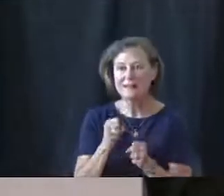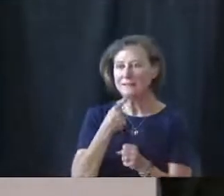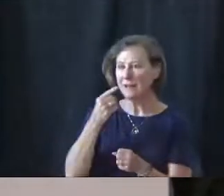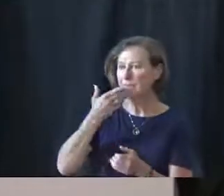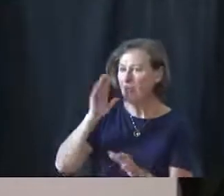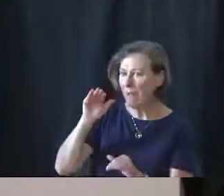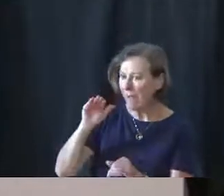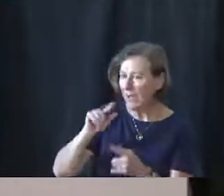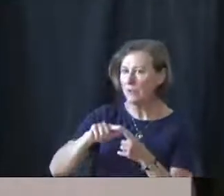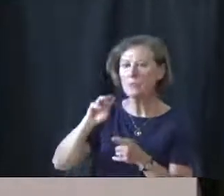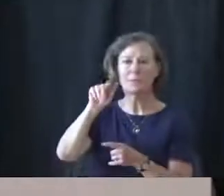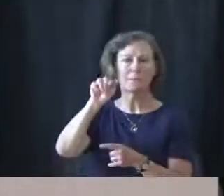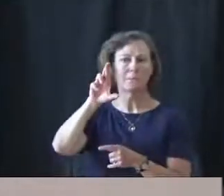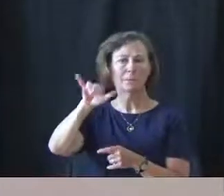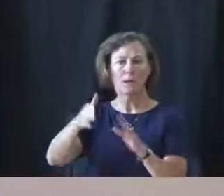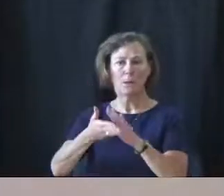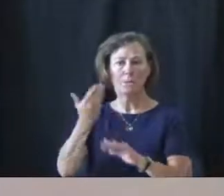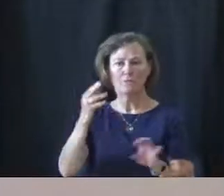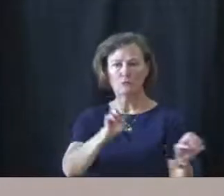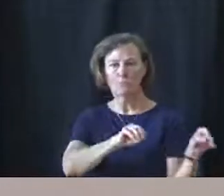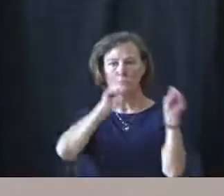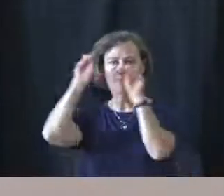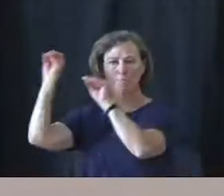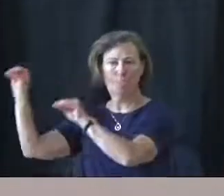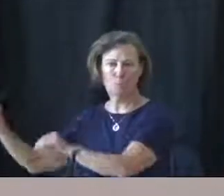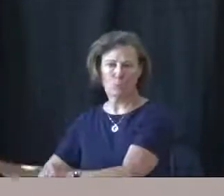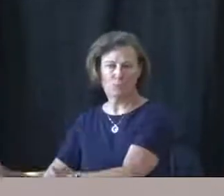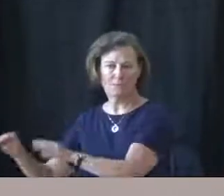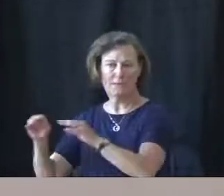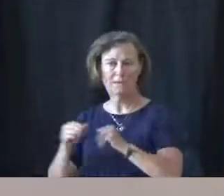Mary before she heads east.